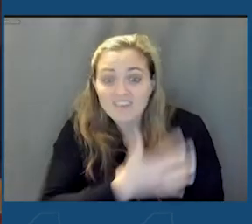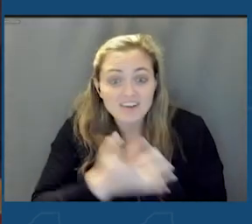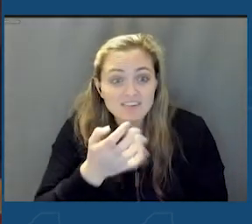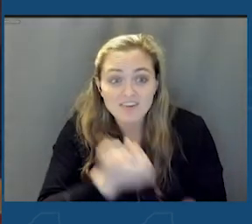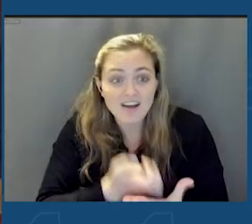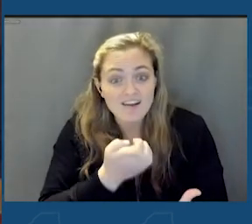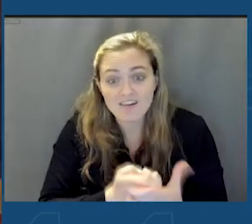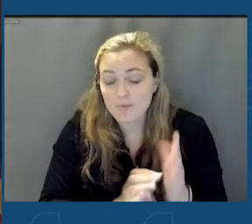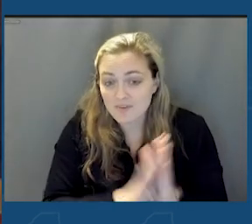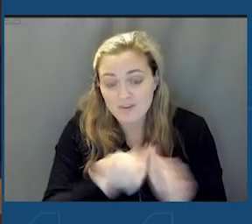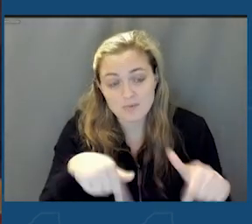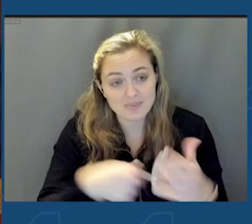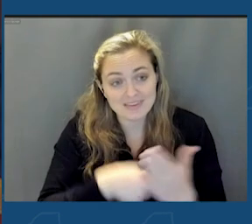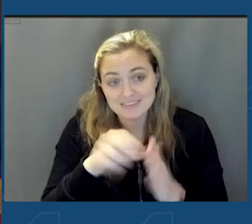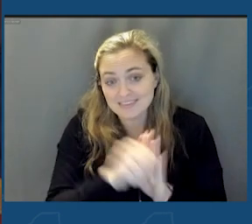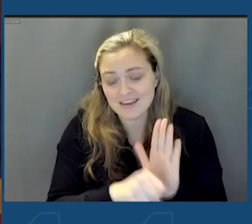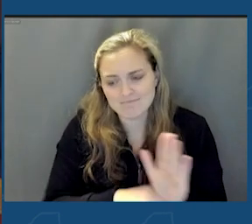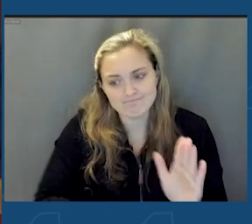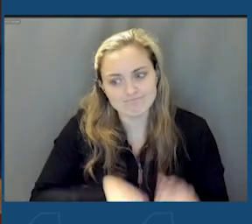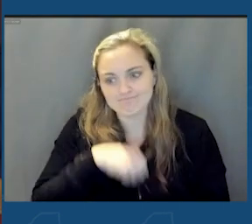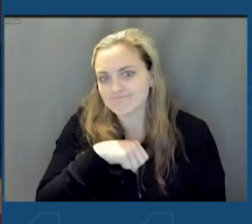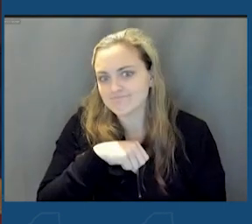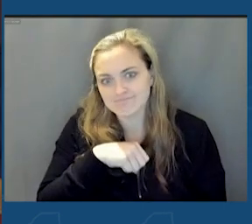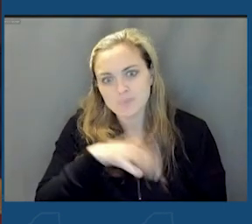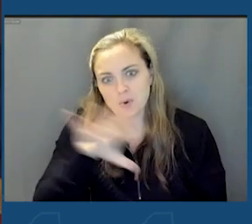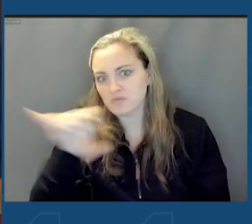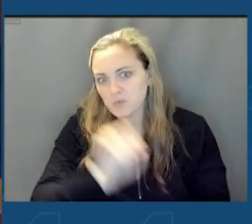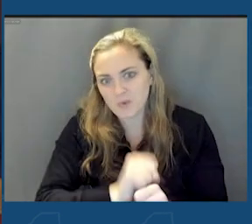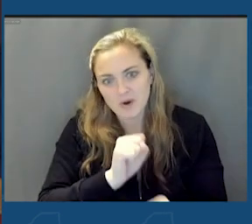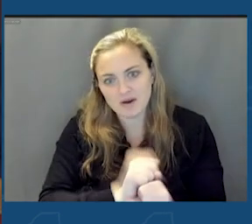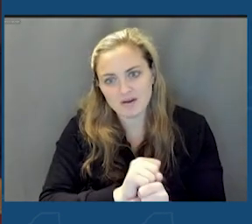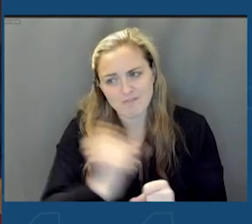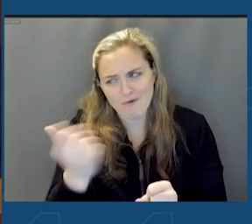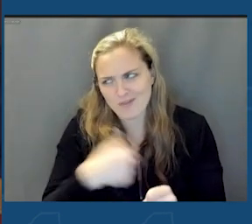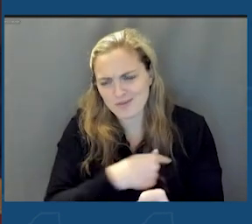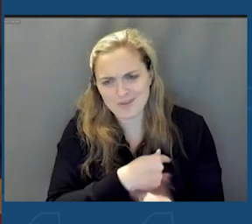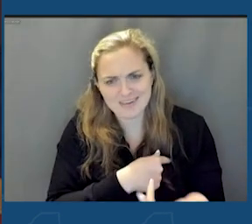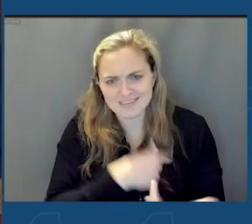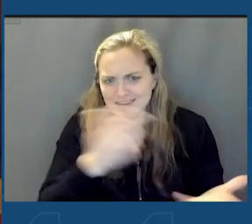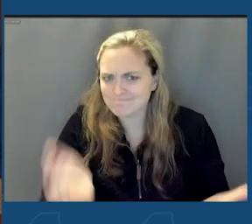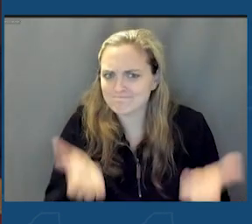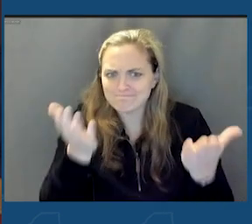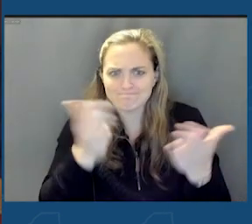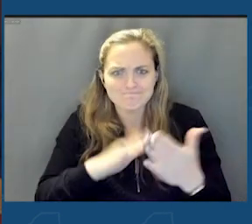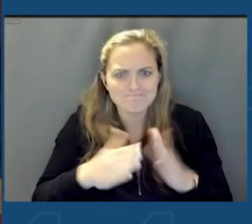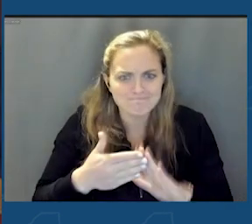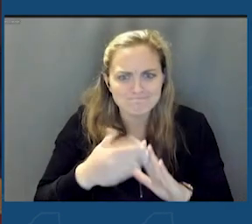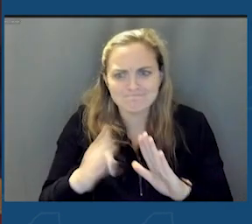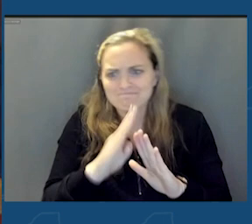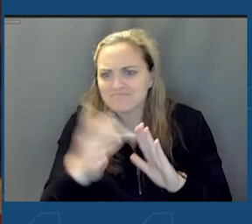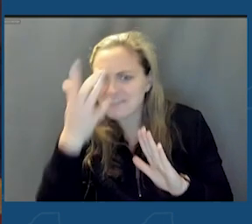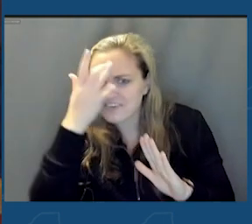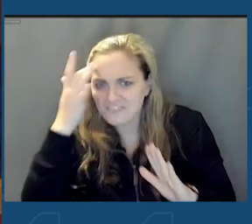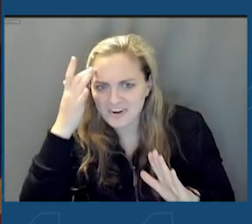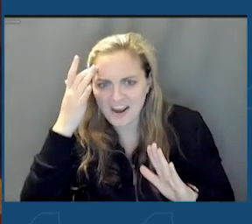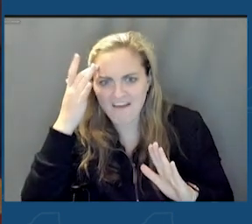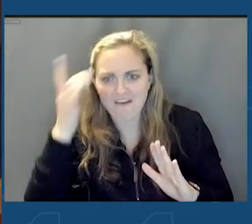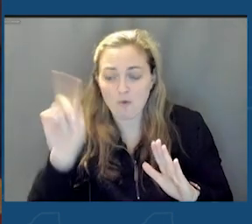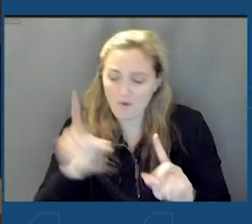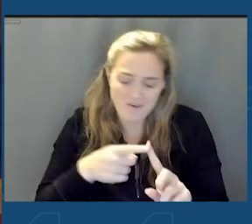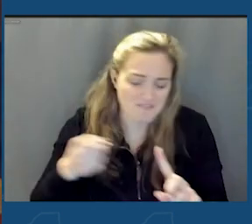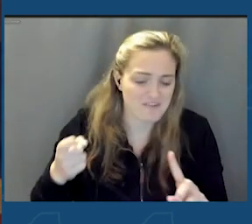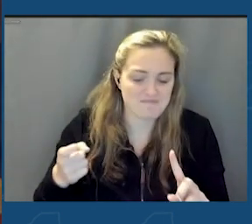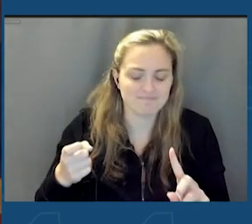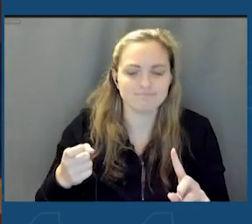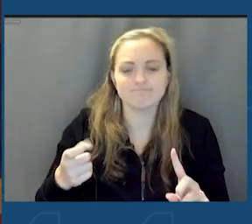in our state, and I could not be prouder of what you do for all of us in lifting communities up and never forgetting where you came from as well. Let's give a